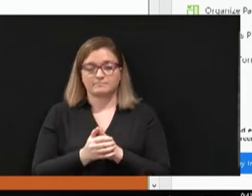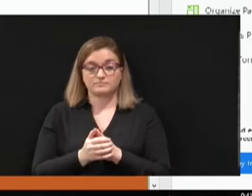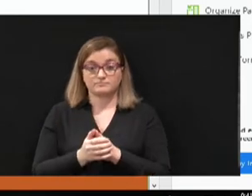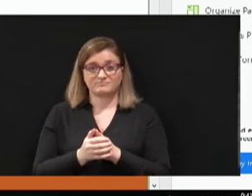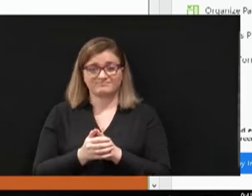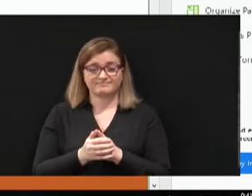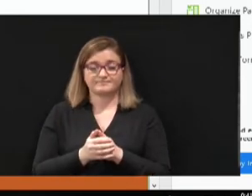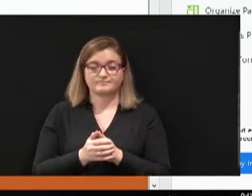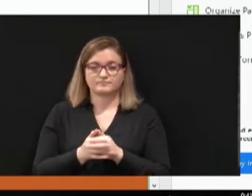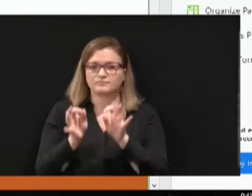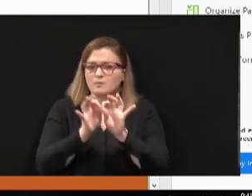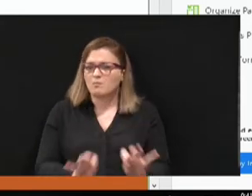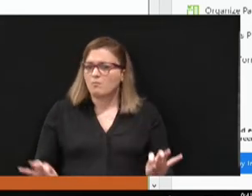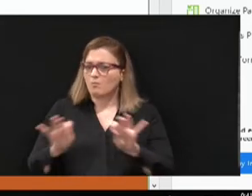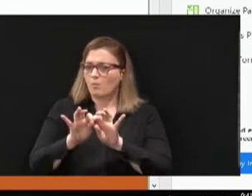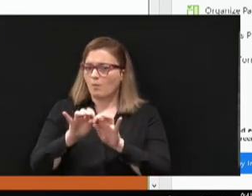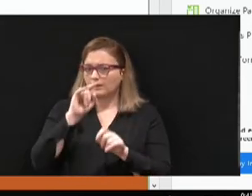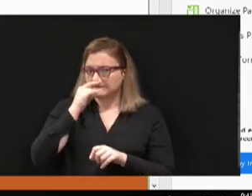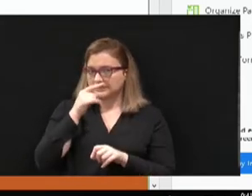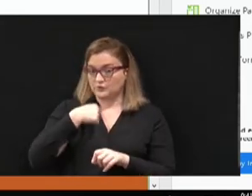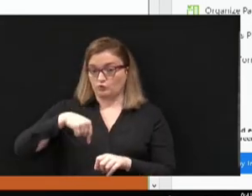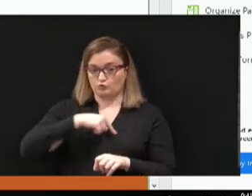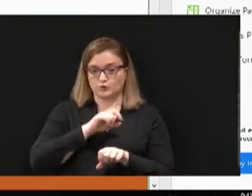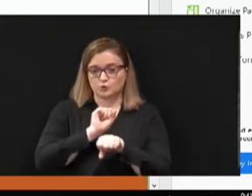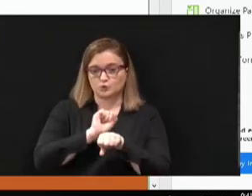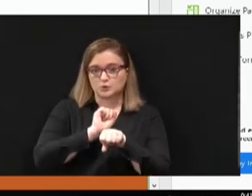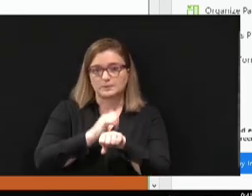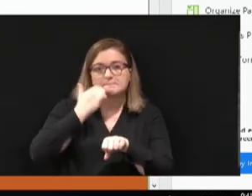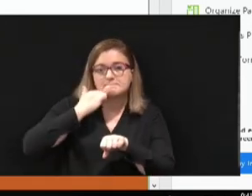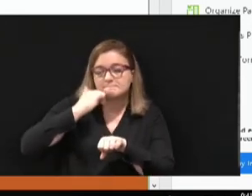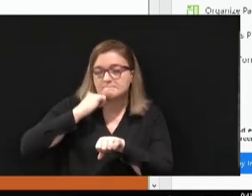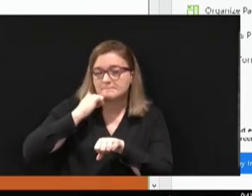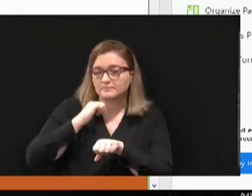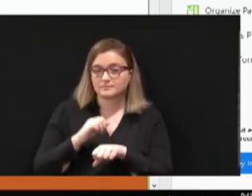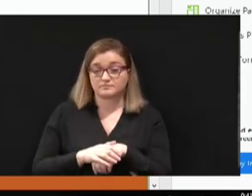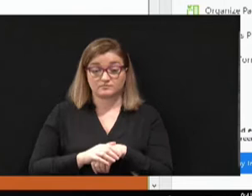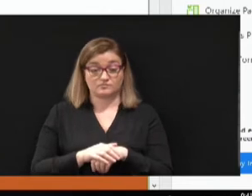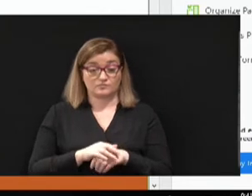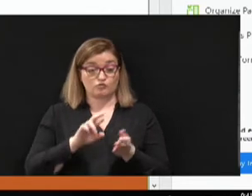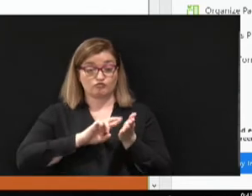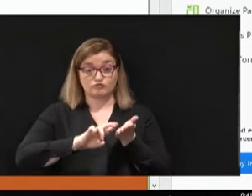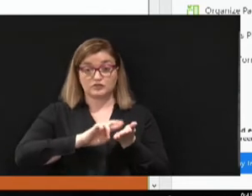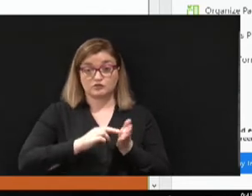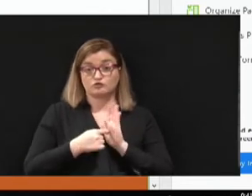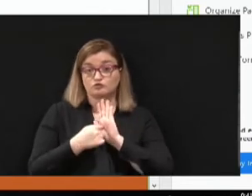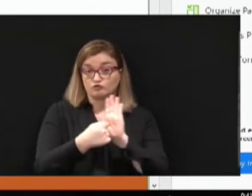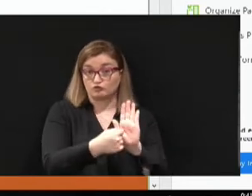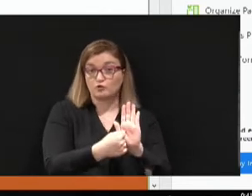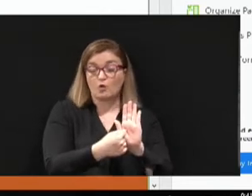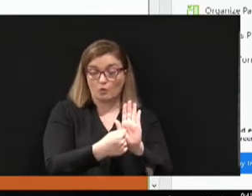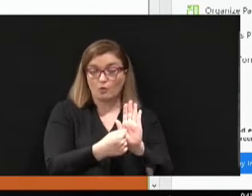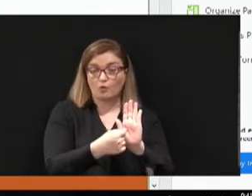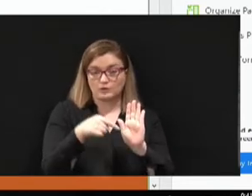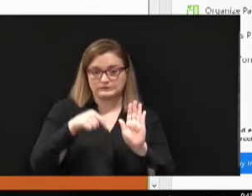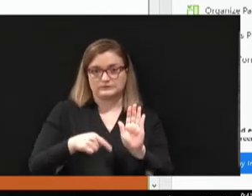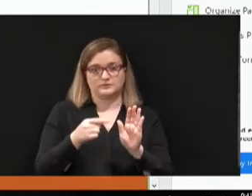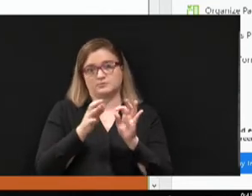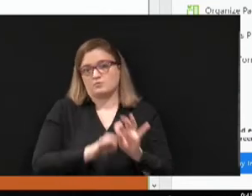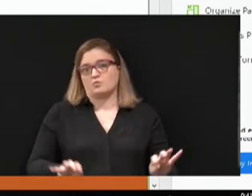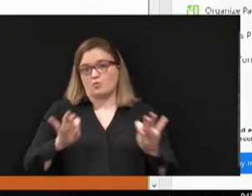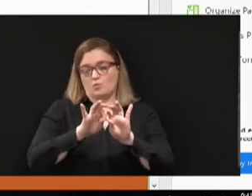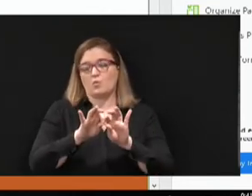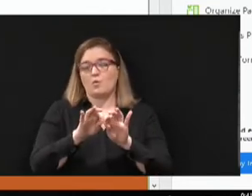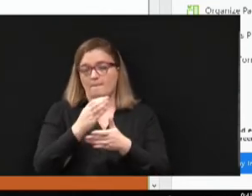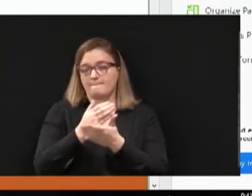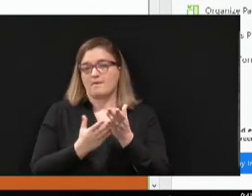kids that we work with. This is what research tells us about intervention. Poor